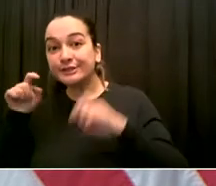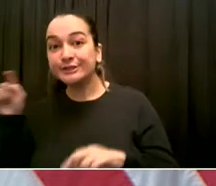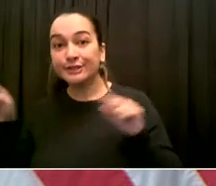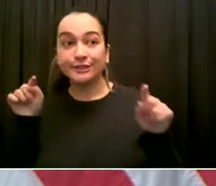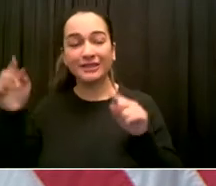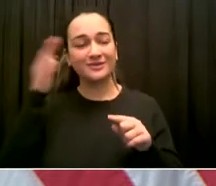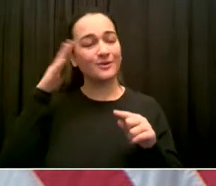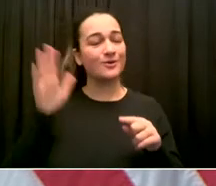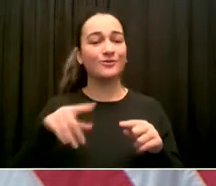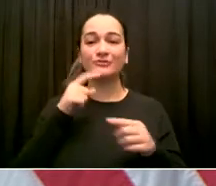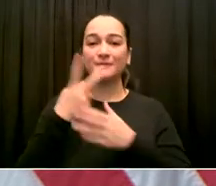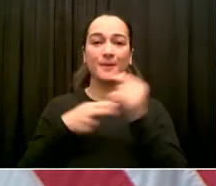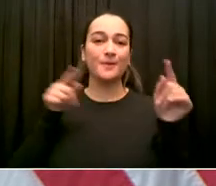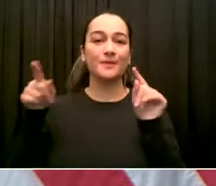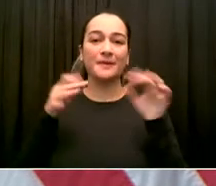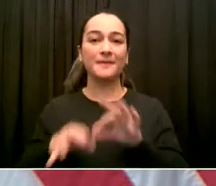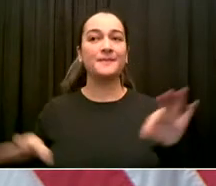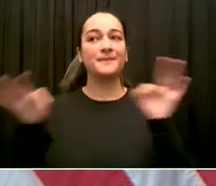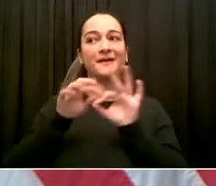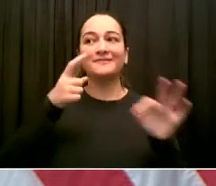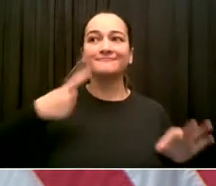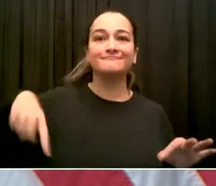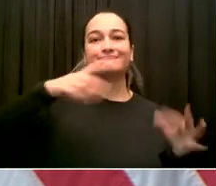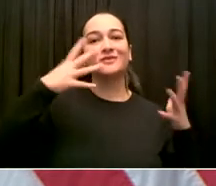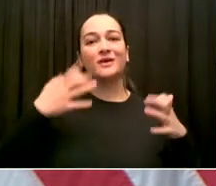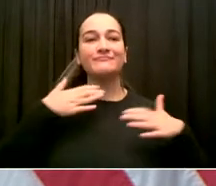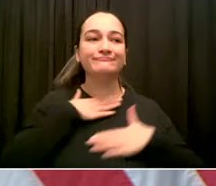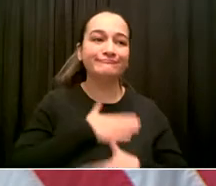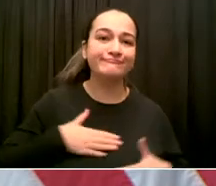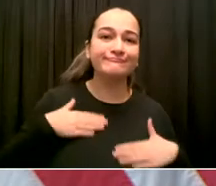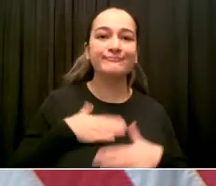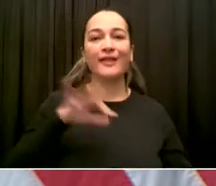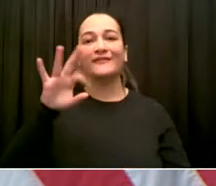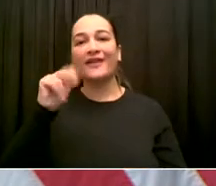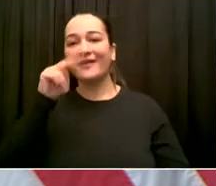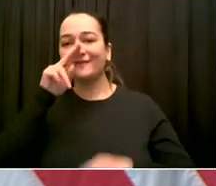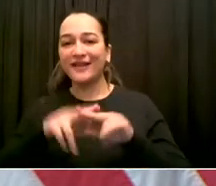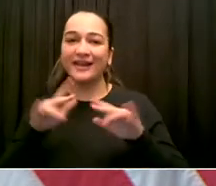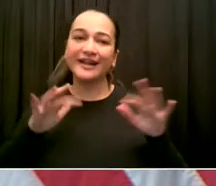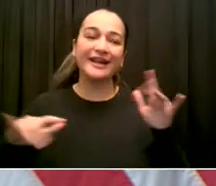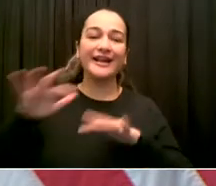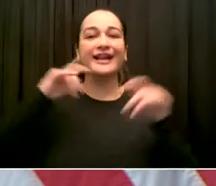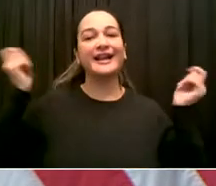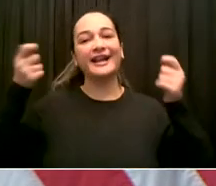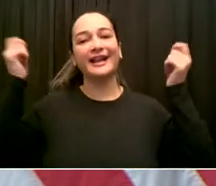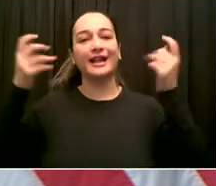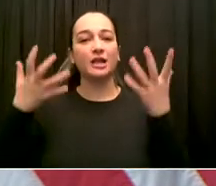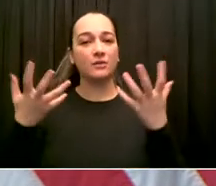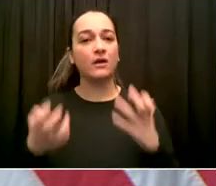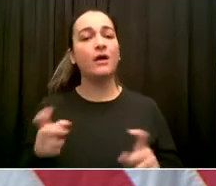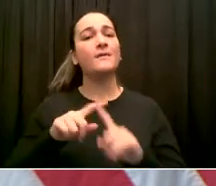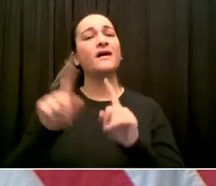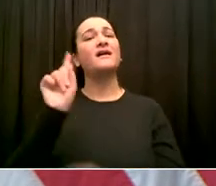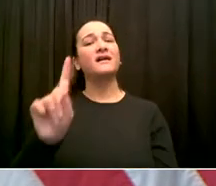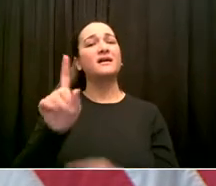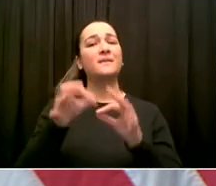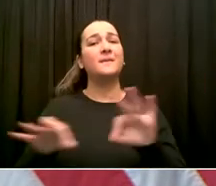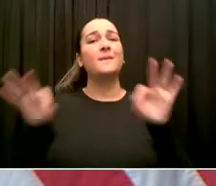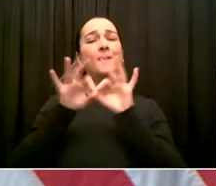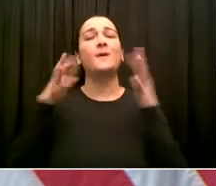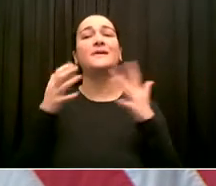holiday. To make it the safest that it can possibly be, I urge you to follow some very simple but important